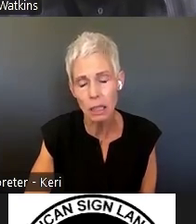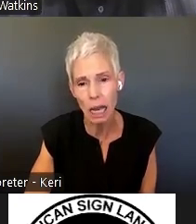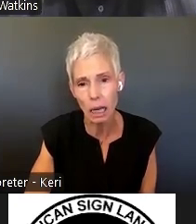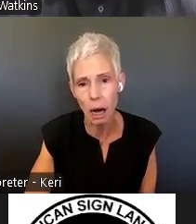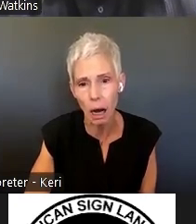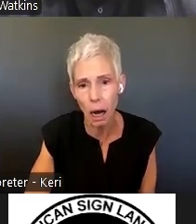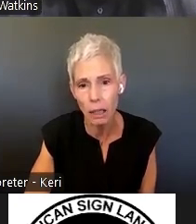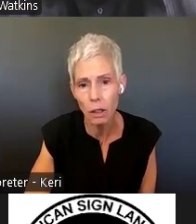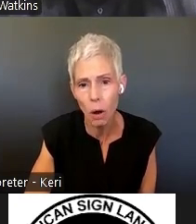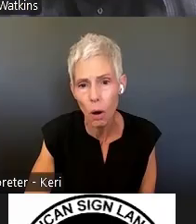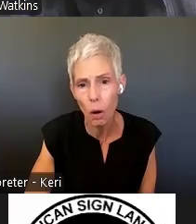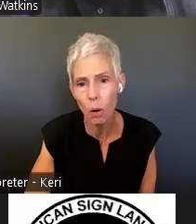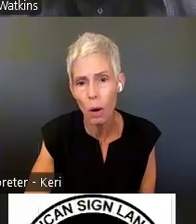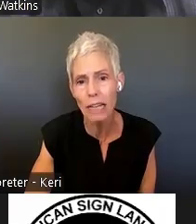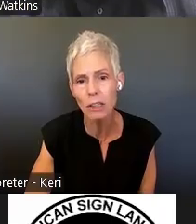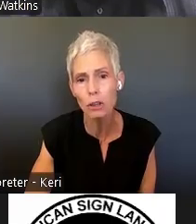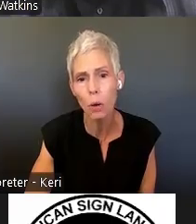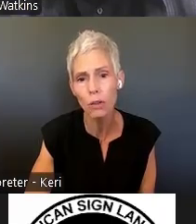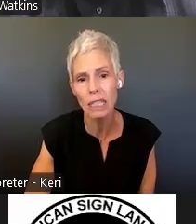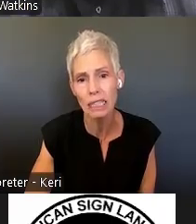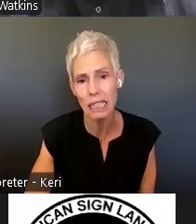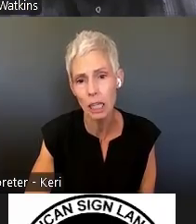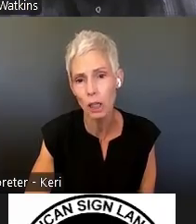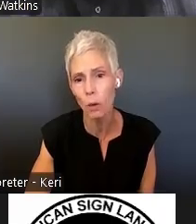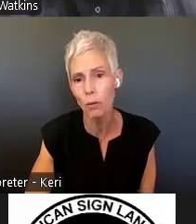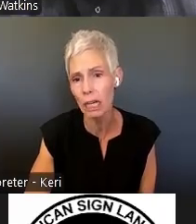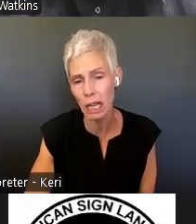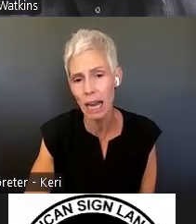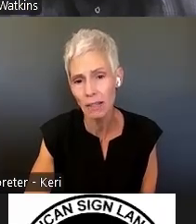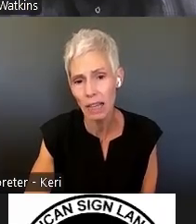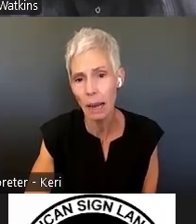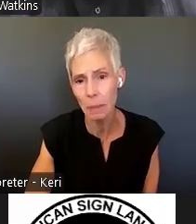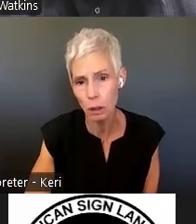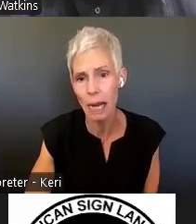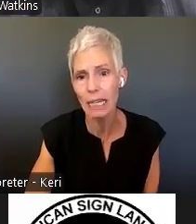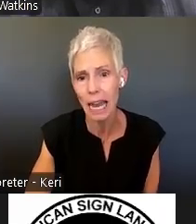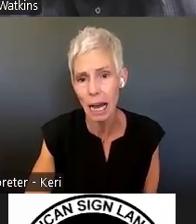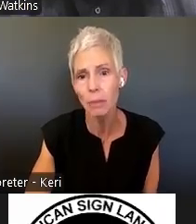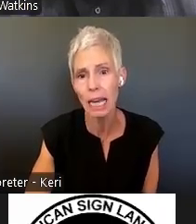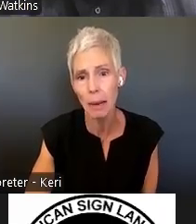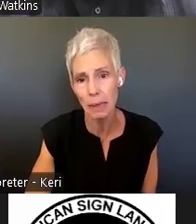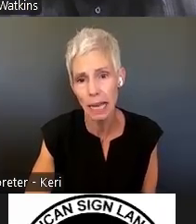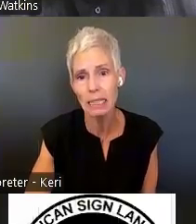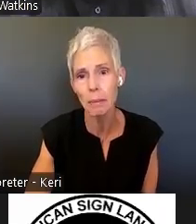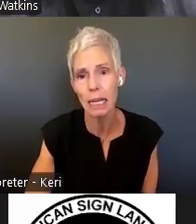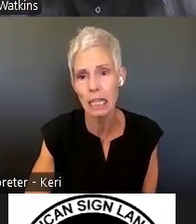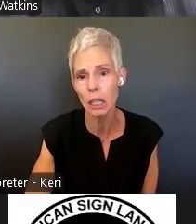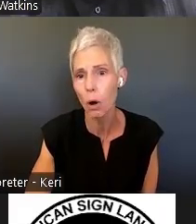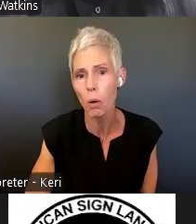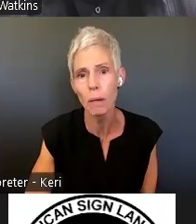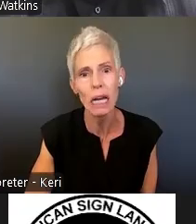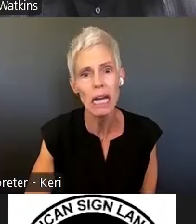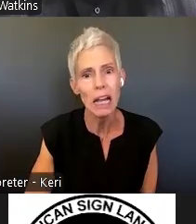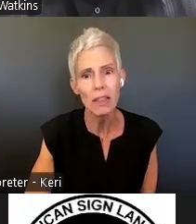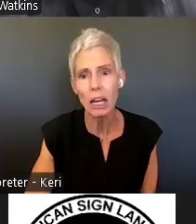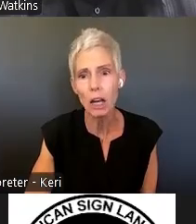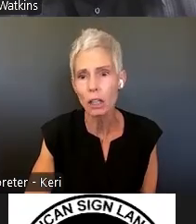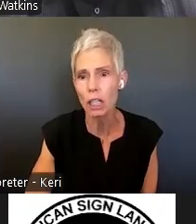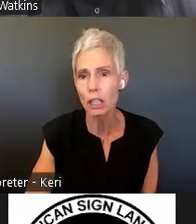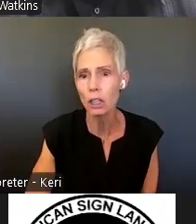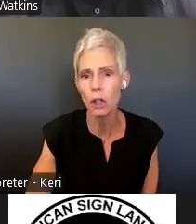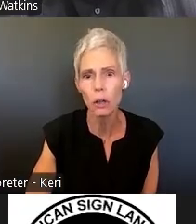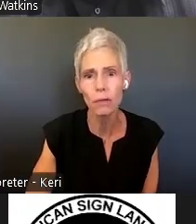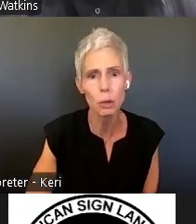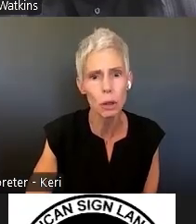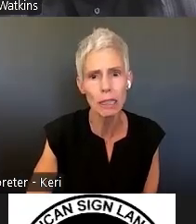I'm just like, no. And so this, the client that I've been trying to help, that I placed them into the home, they